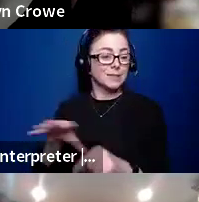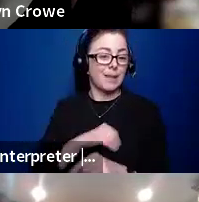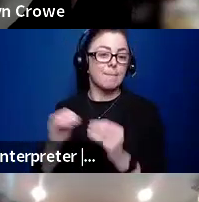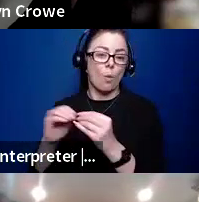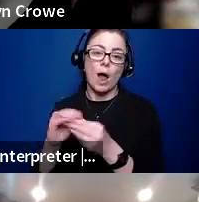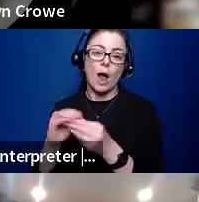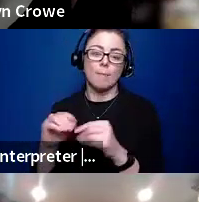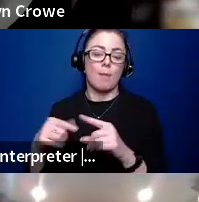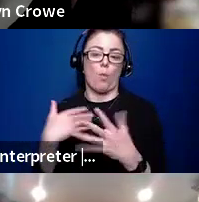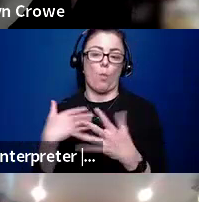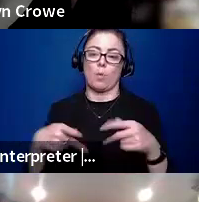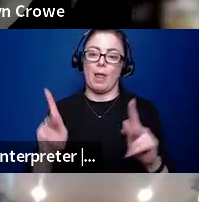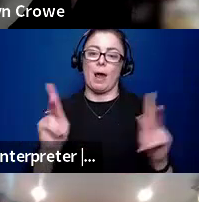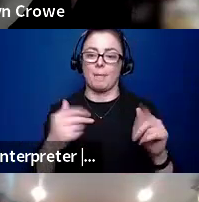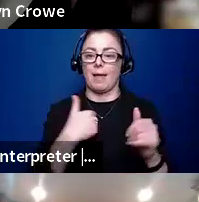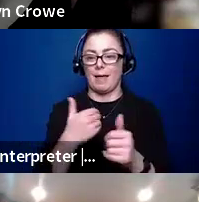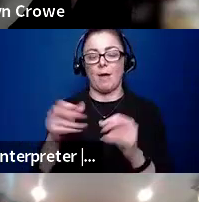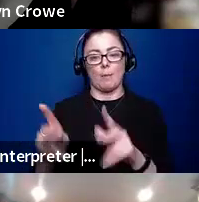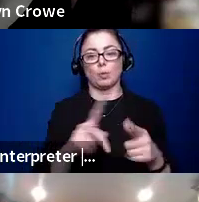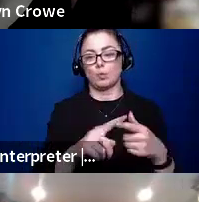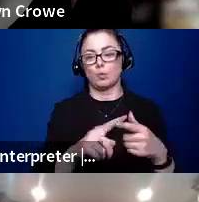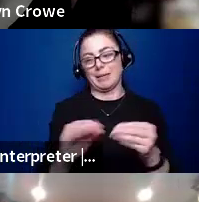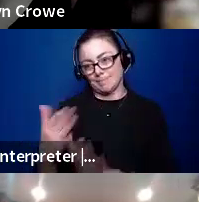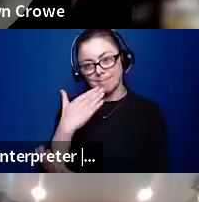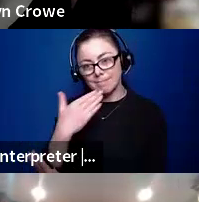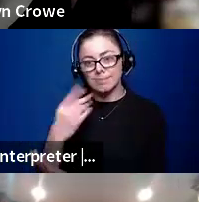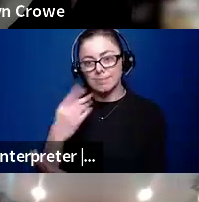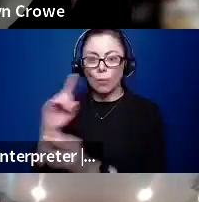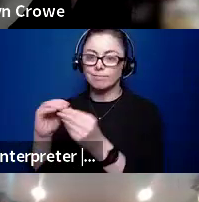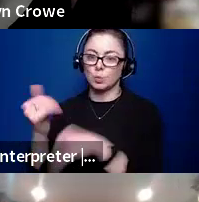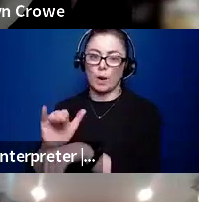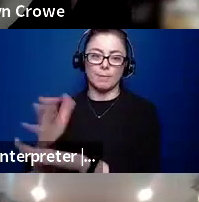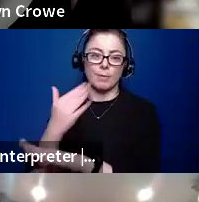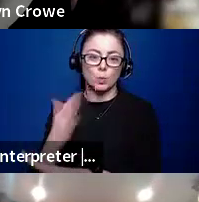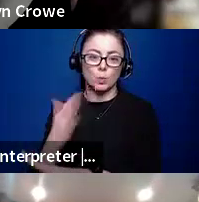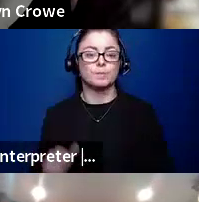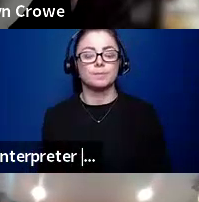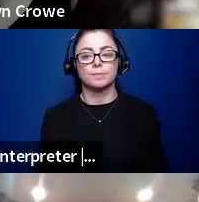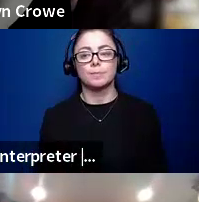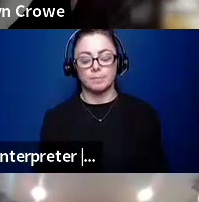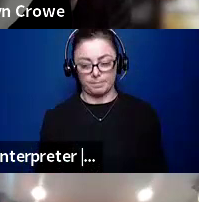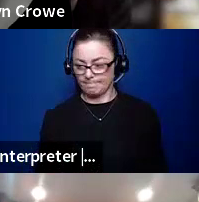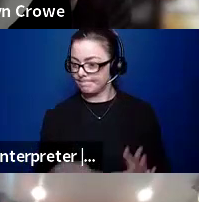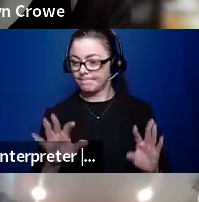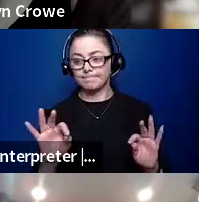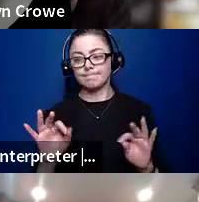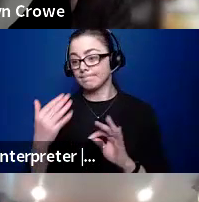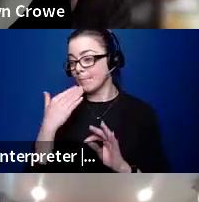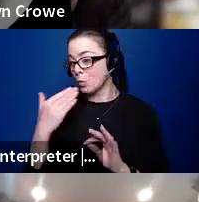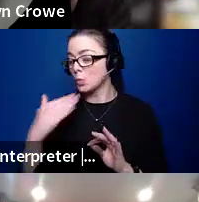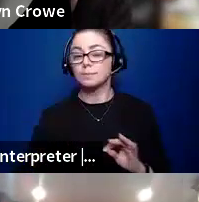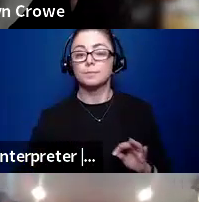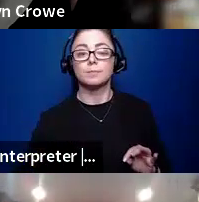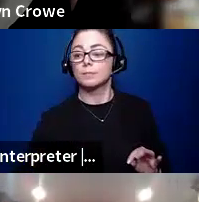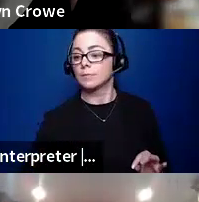want to give everybody the opportunity to speak. Thank you. Thank you for your bravery to speak up tonight. Thank you. Thank you, Catherine.